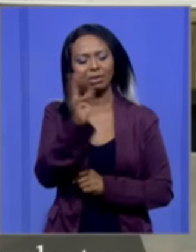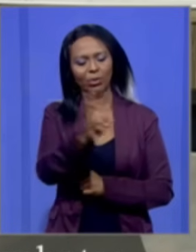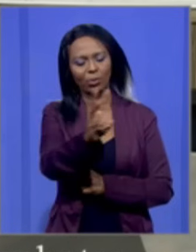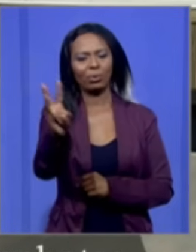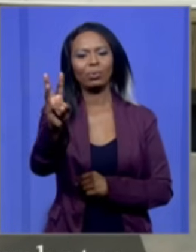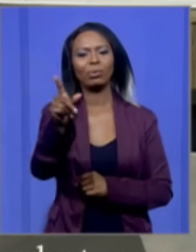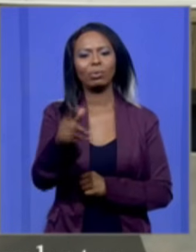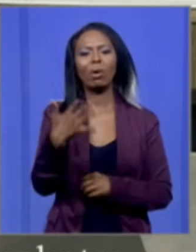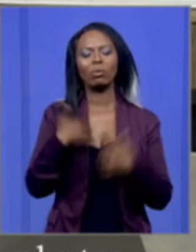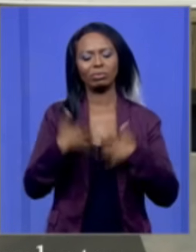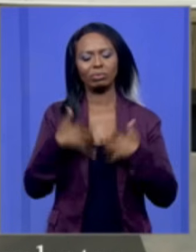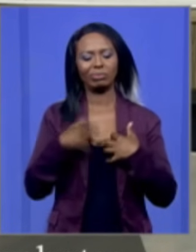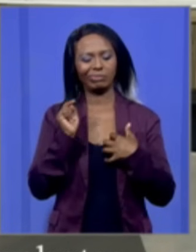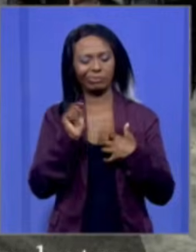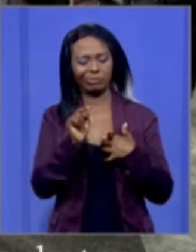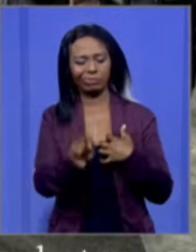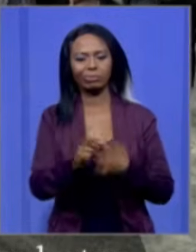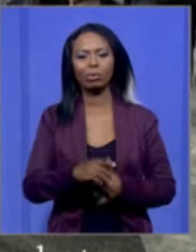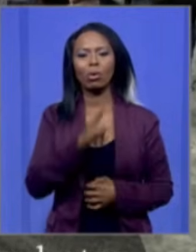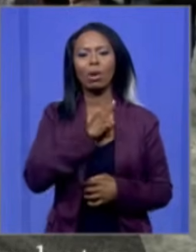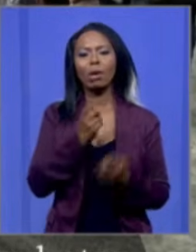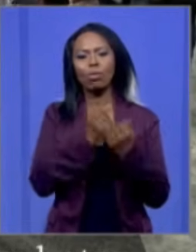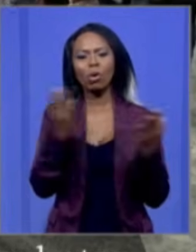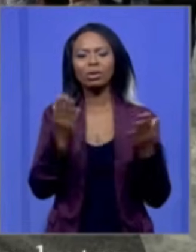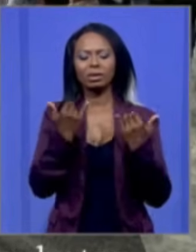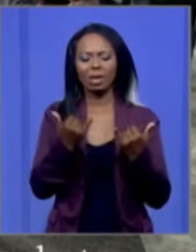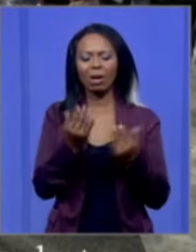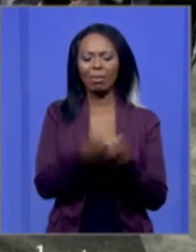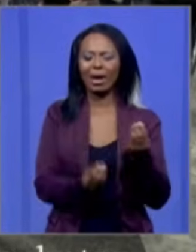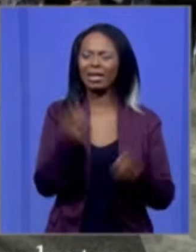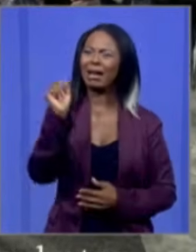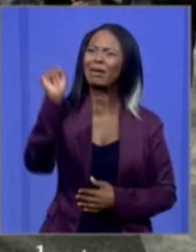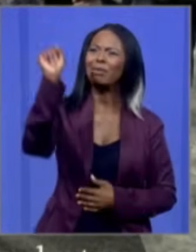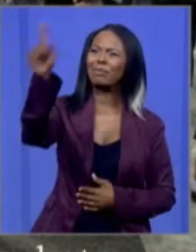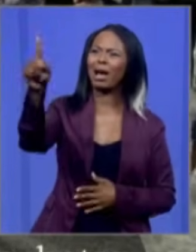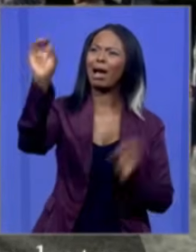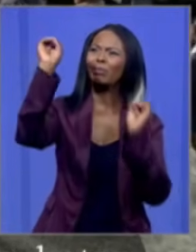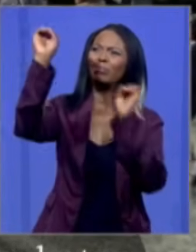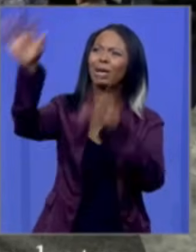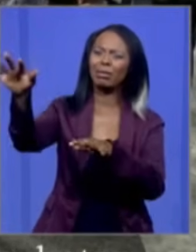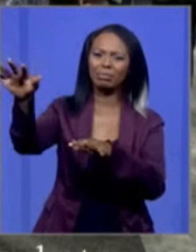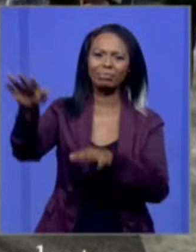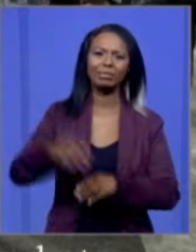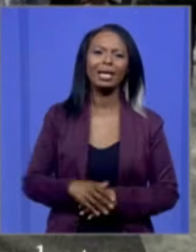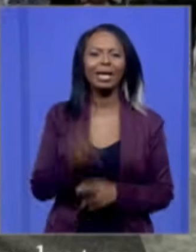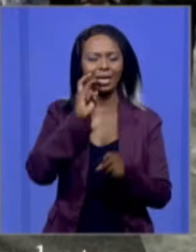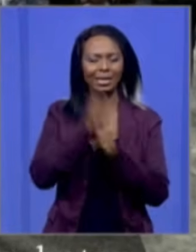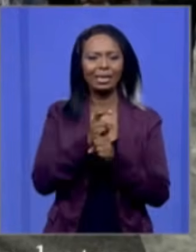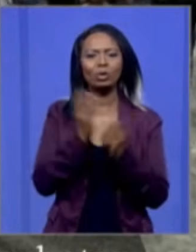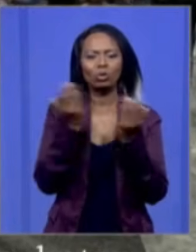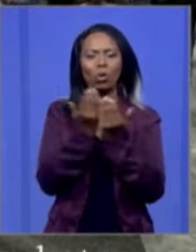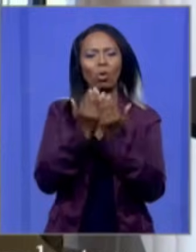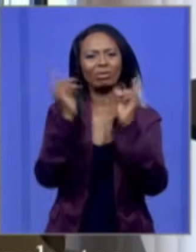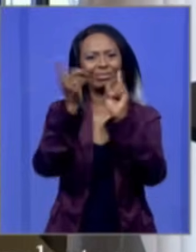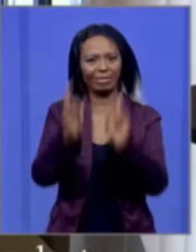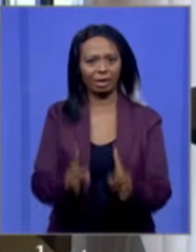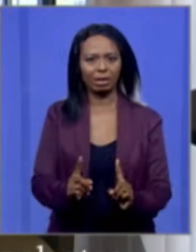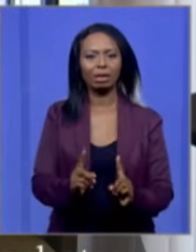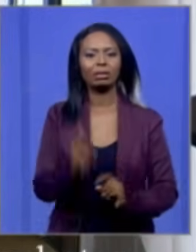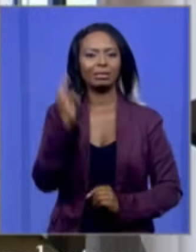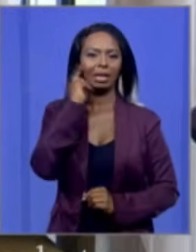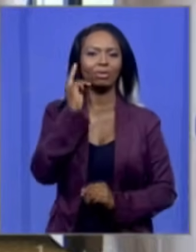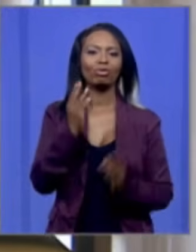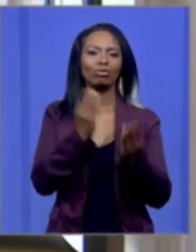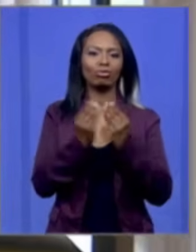go tseneletse pele ga gore bana ba bona ba romelwe kwa dikolong tse di kgethegileng. Offense Stimo,